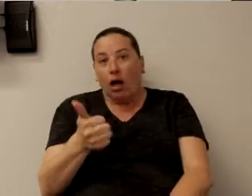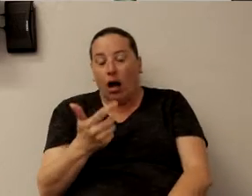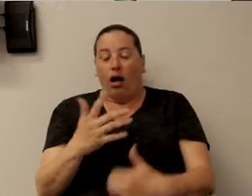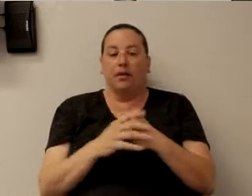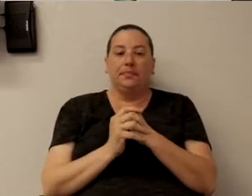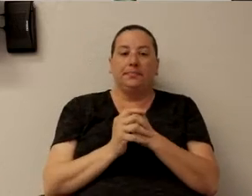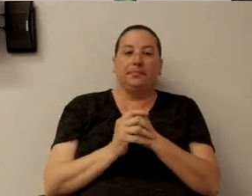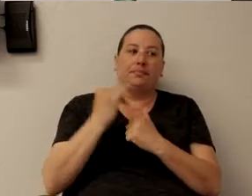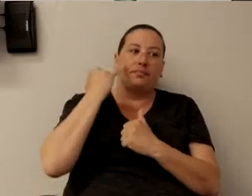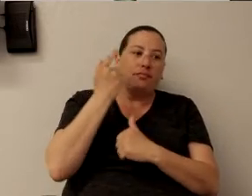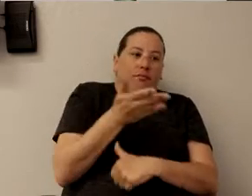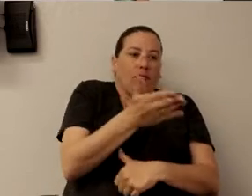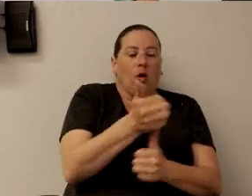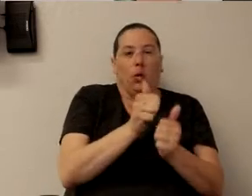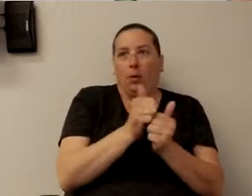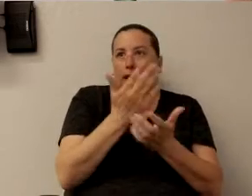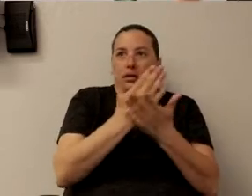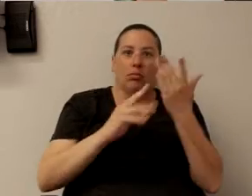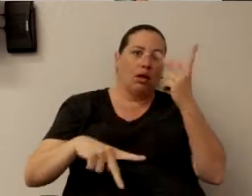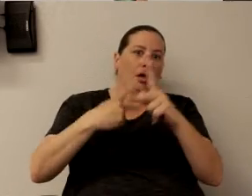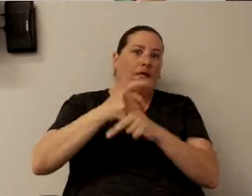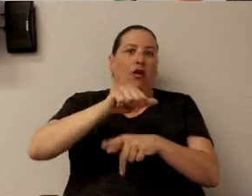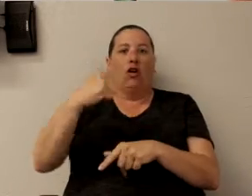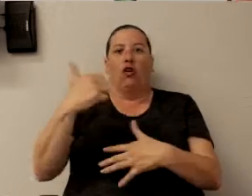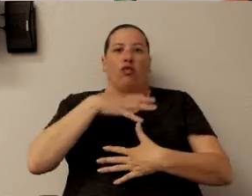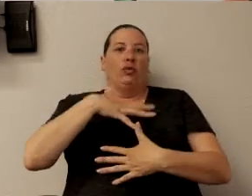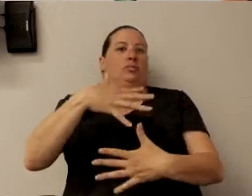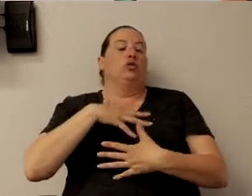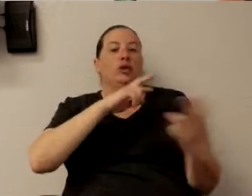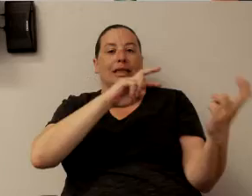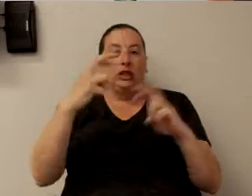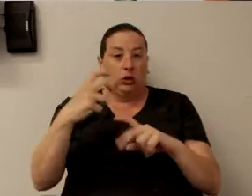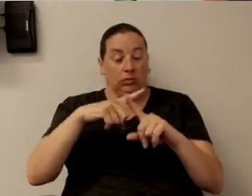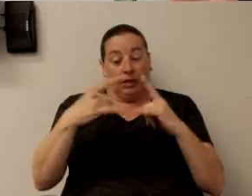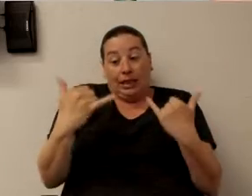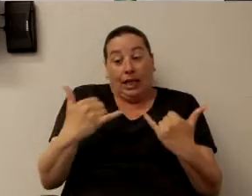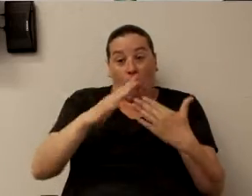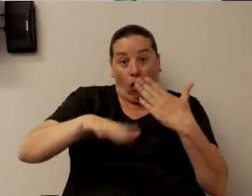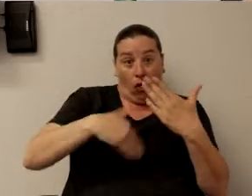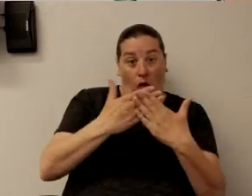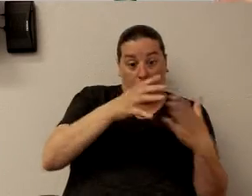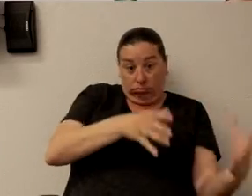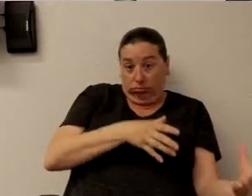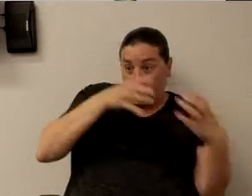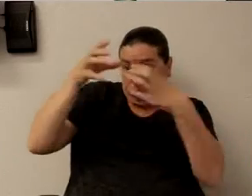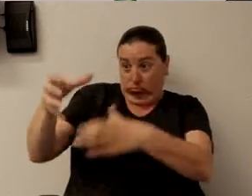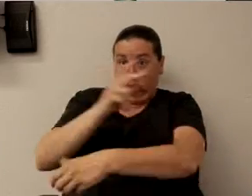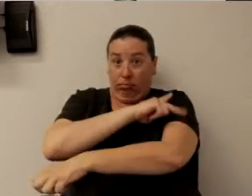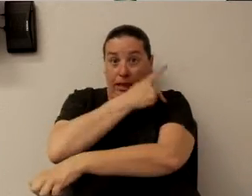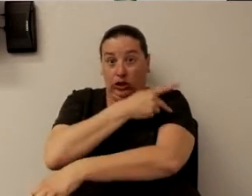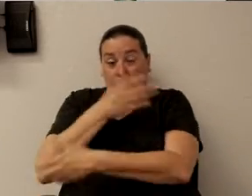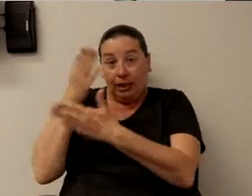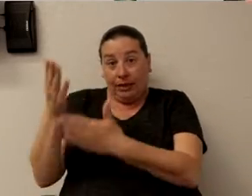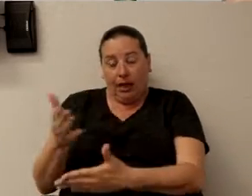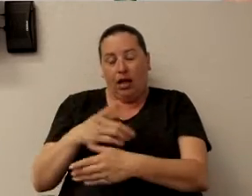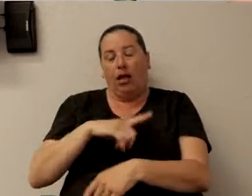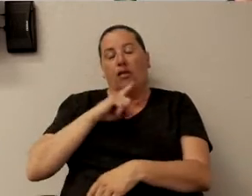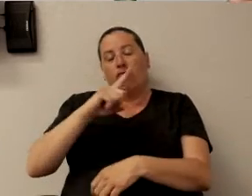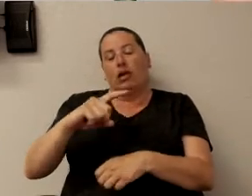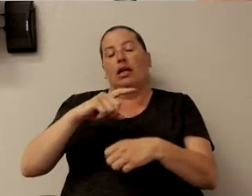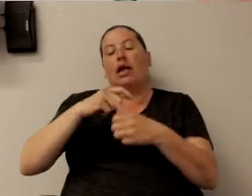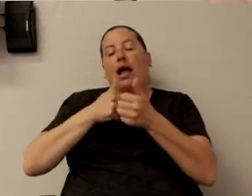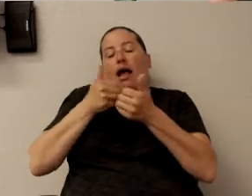some other respiratory condition, but now placing all the patients there literally allows them to now follow a